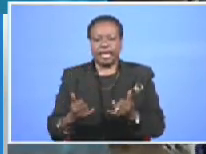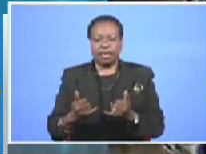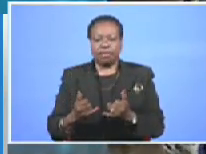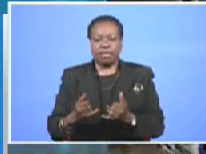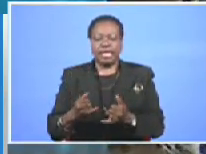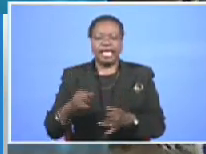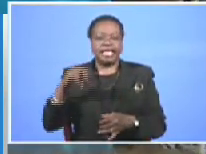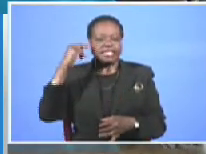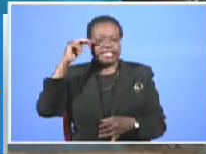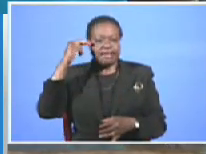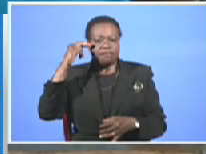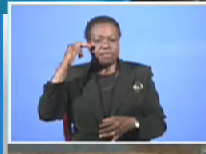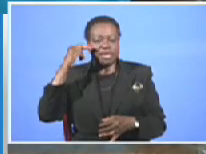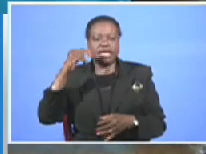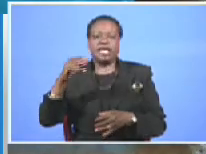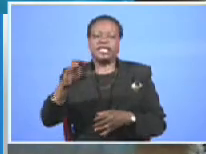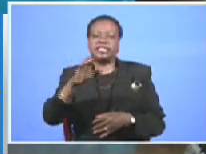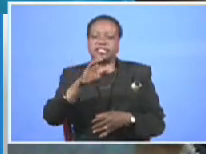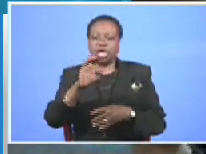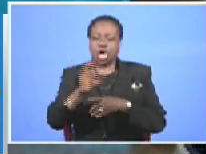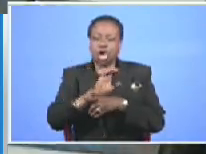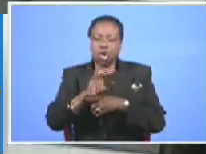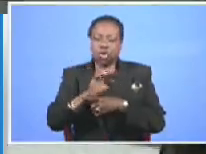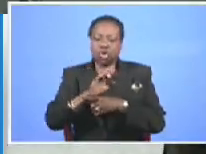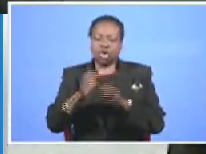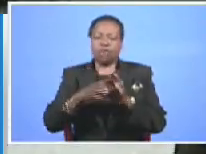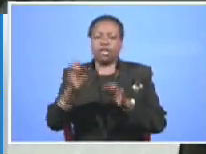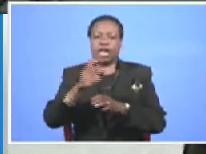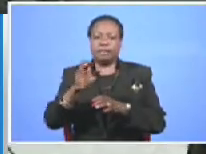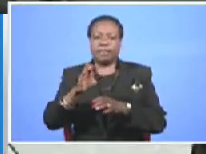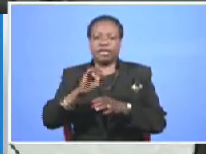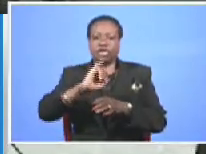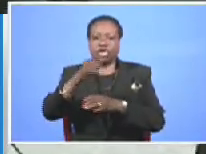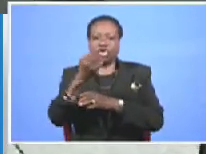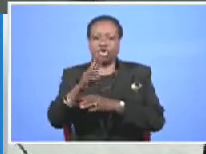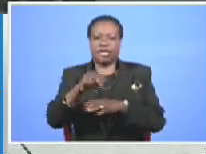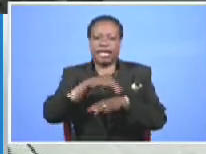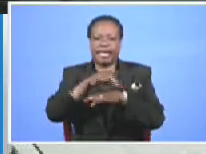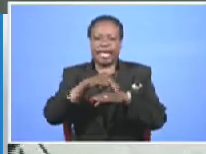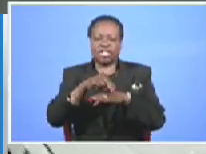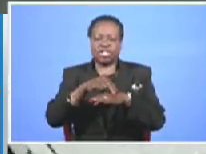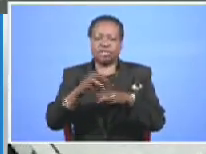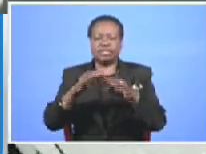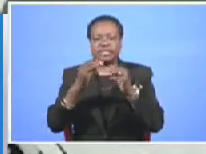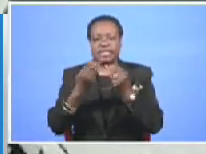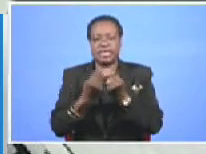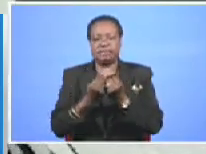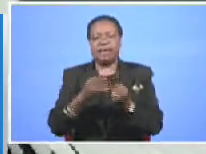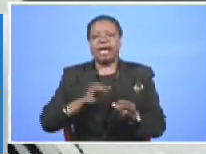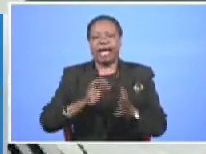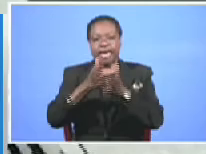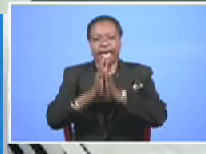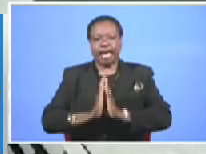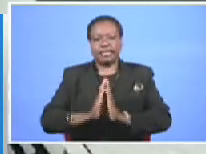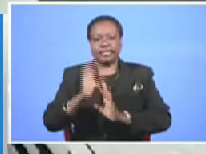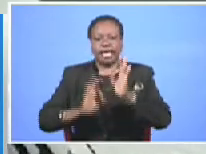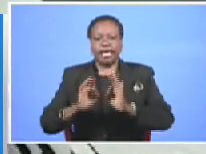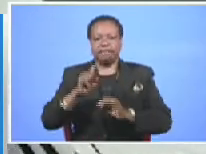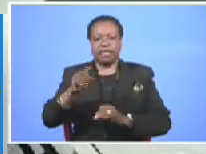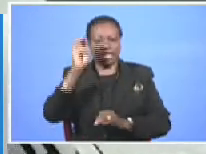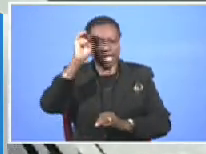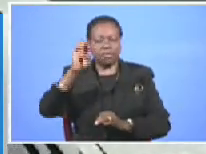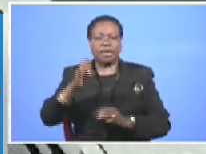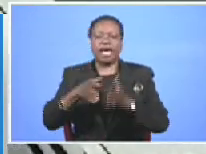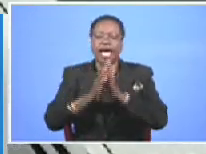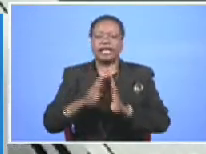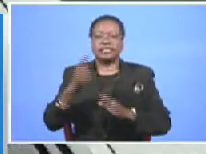for the Colombian Junior National Team. I asked if he would consider asking the coach